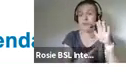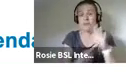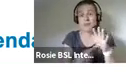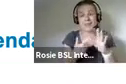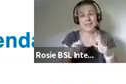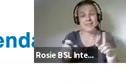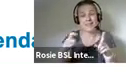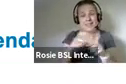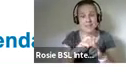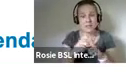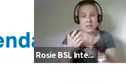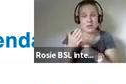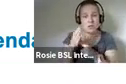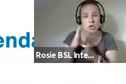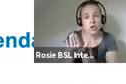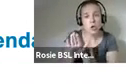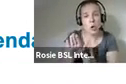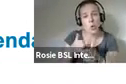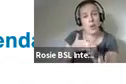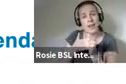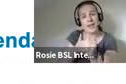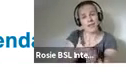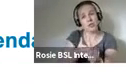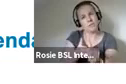and champion that cause.